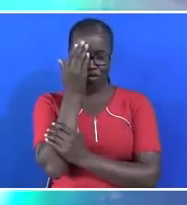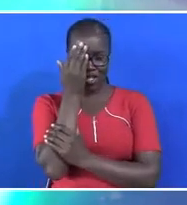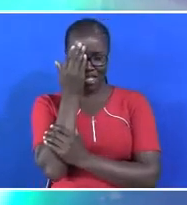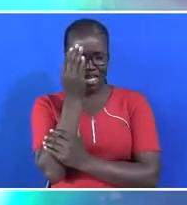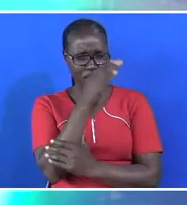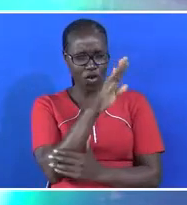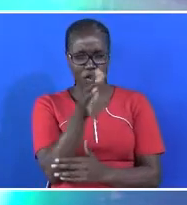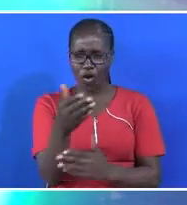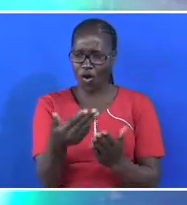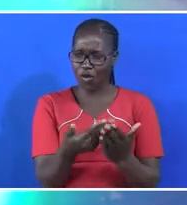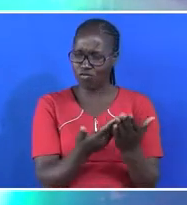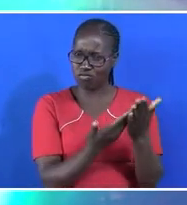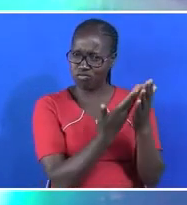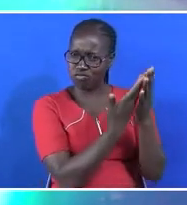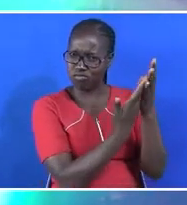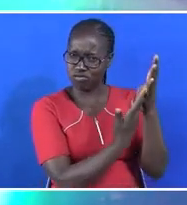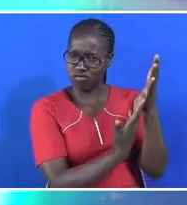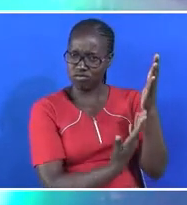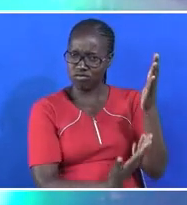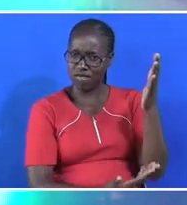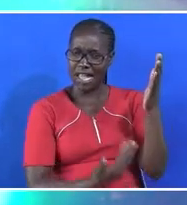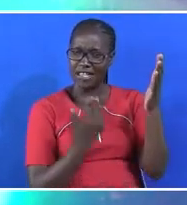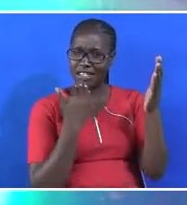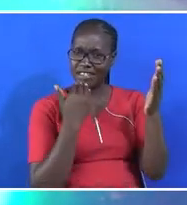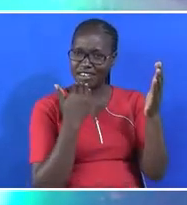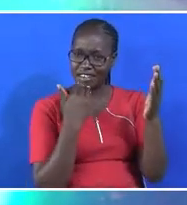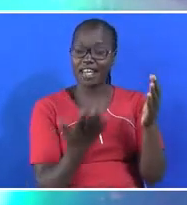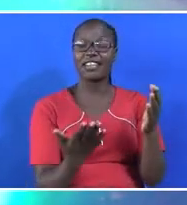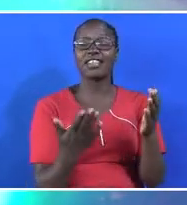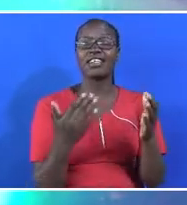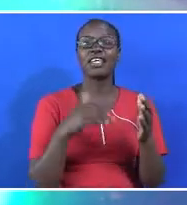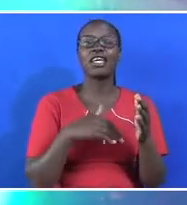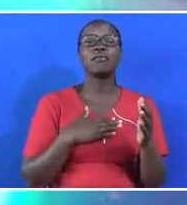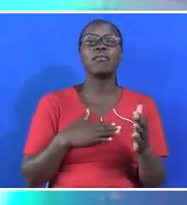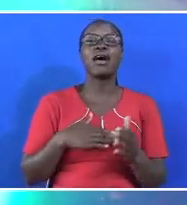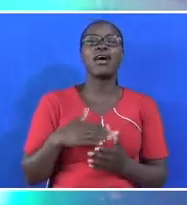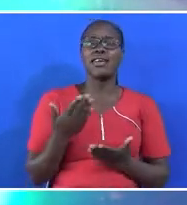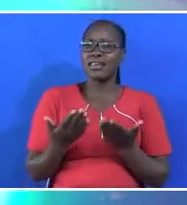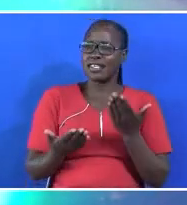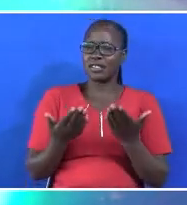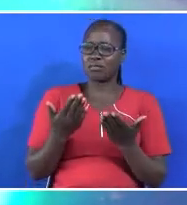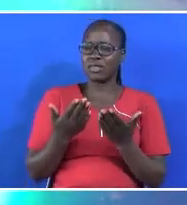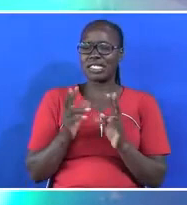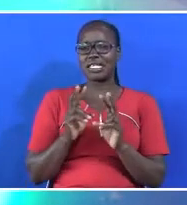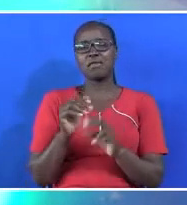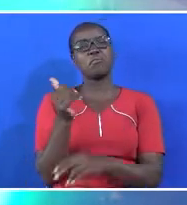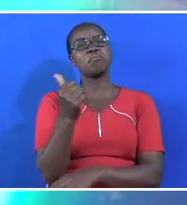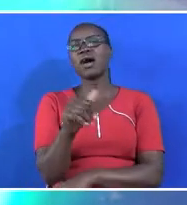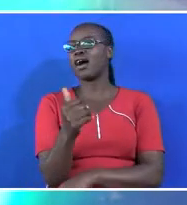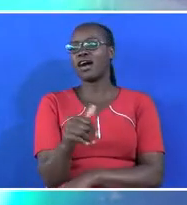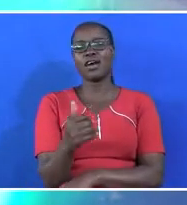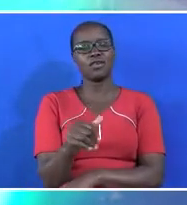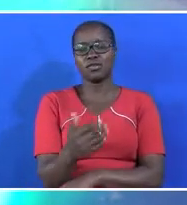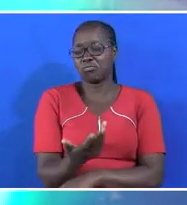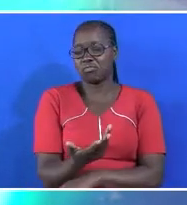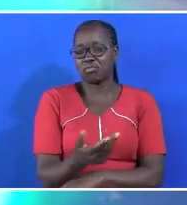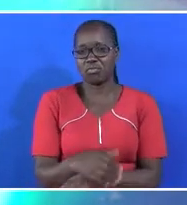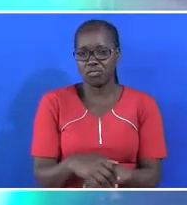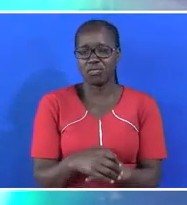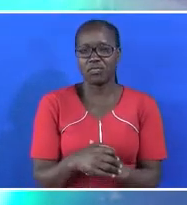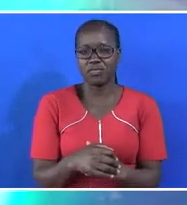have shown them. And there is nothing in my estimates that they have not laid their eyes